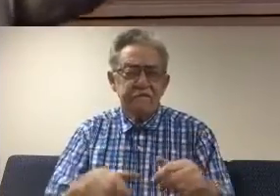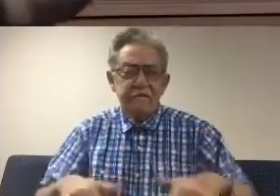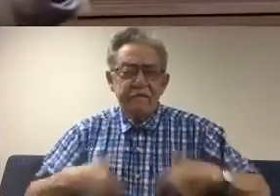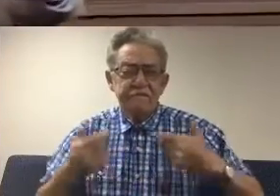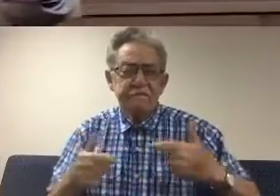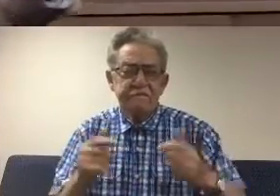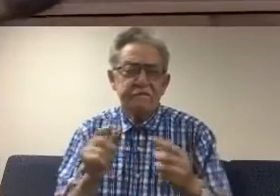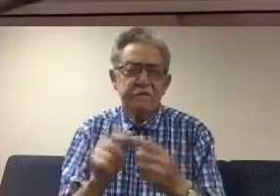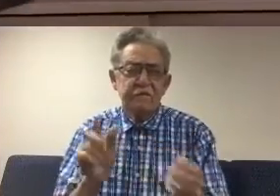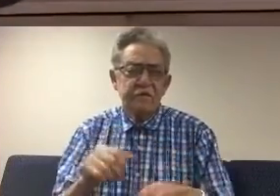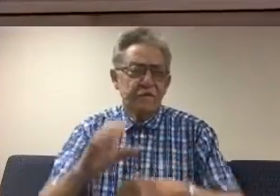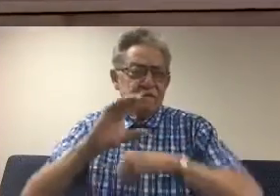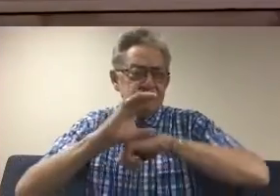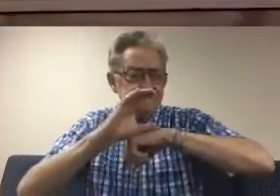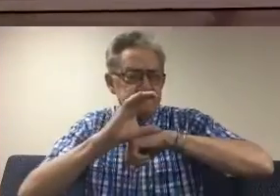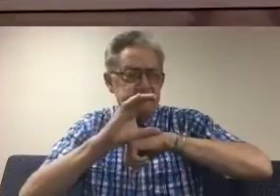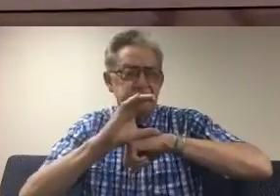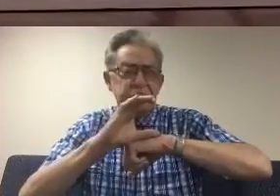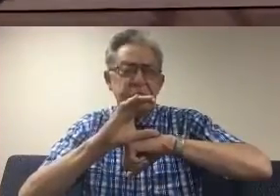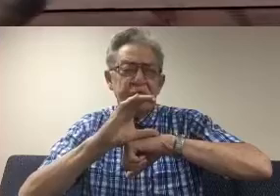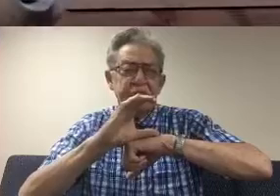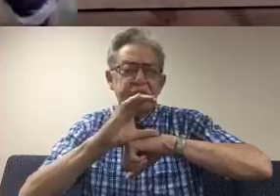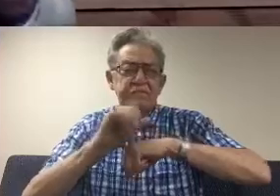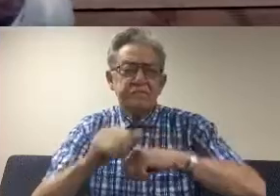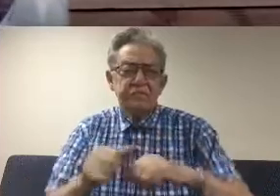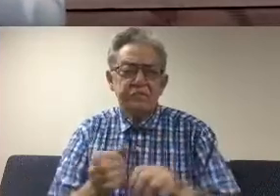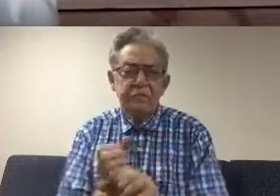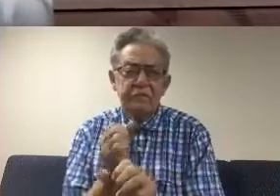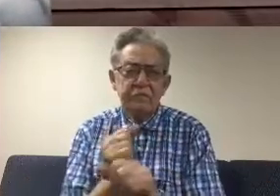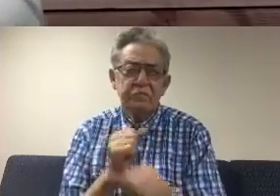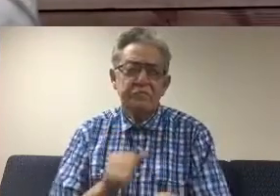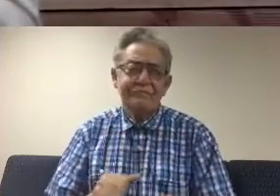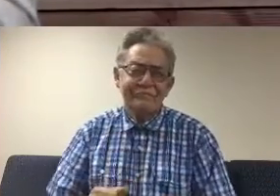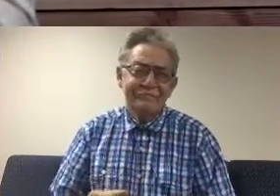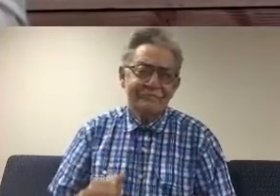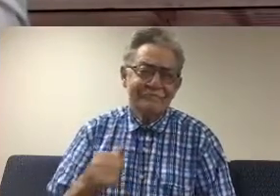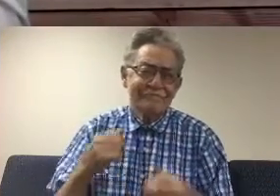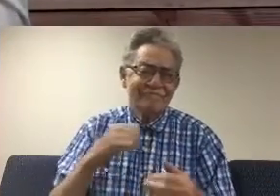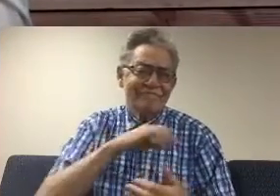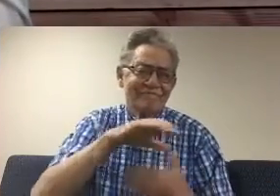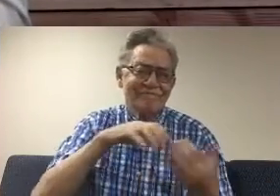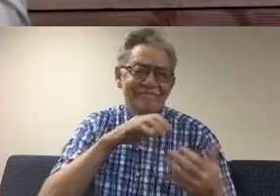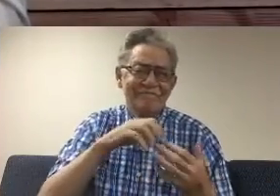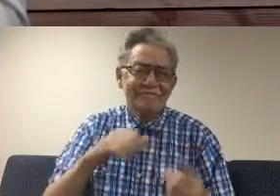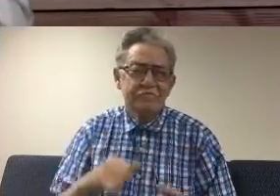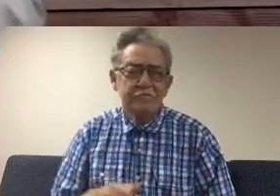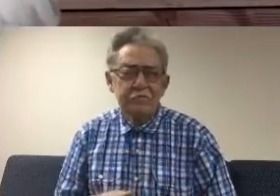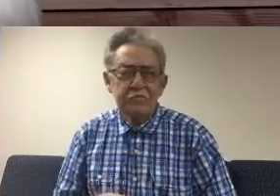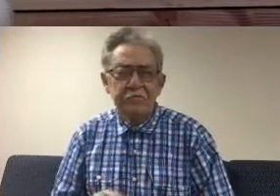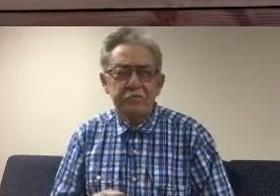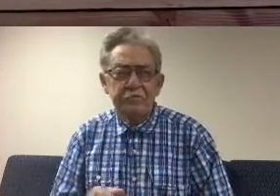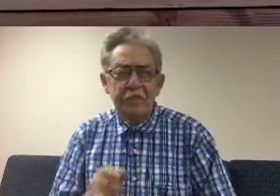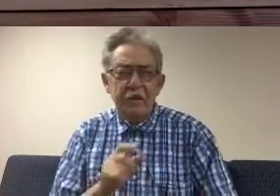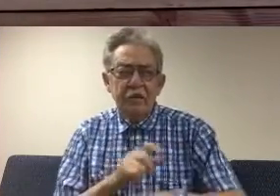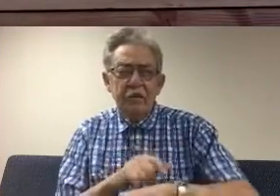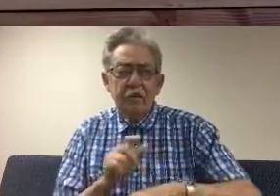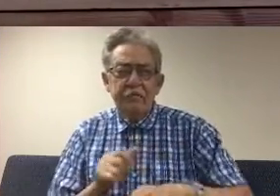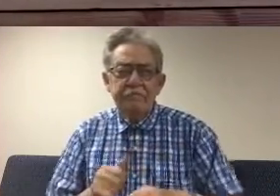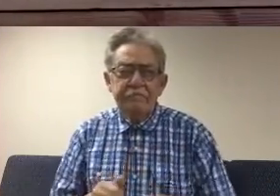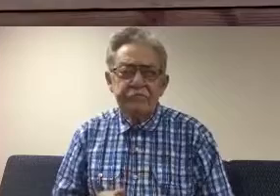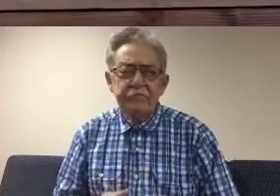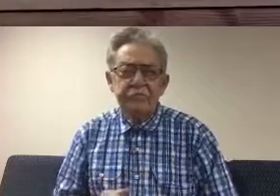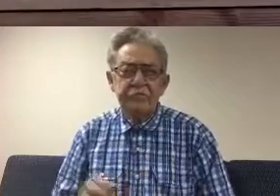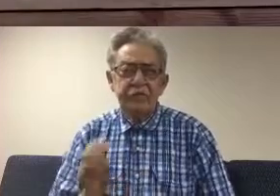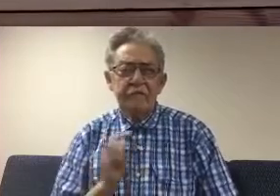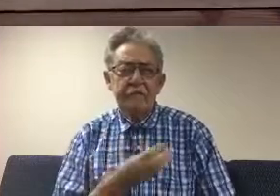into churches. It creates such a confusion. Wouldn't it be something? Well, I mean,